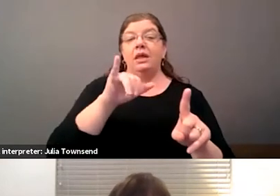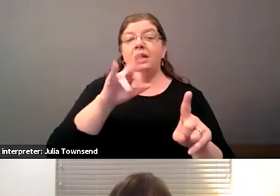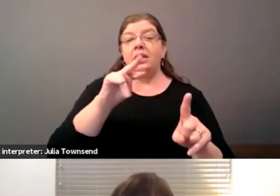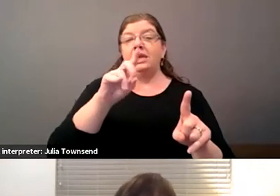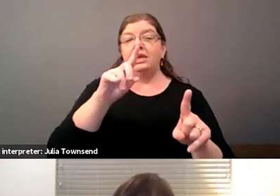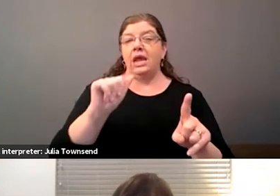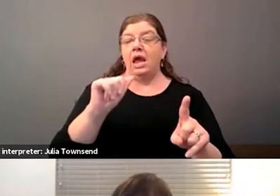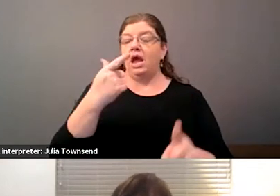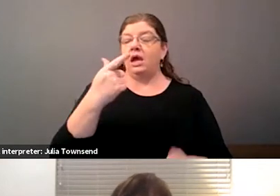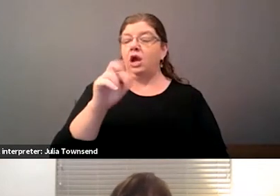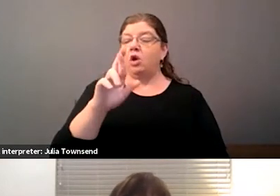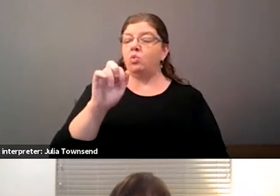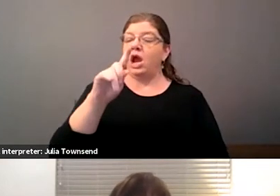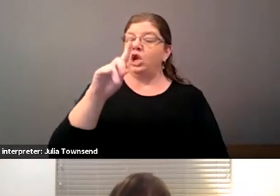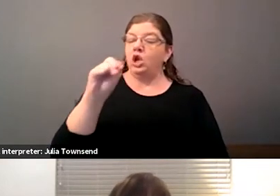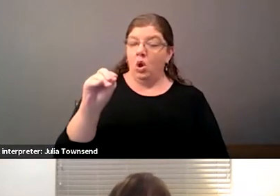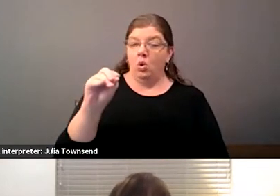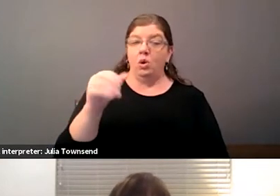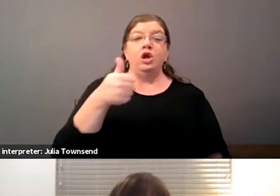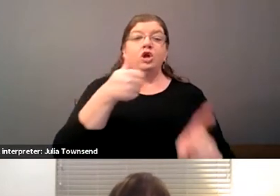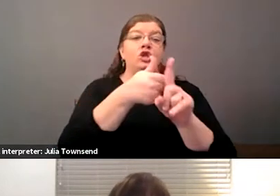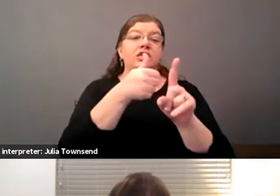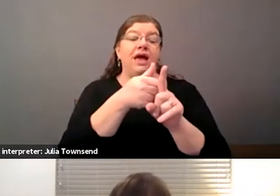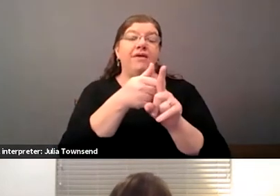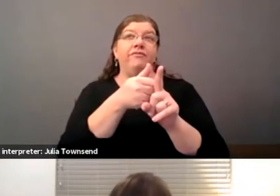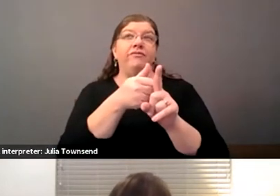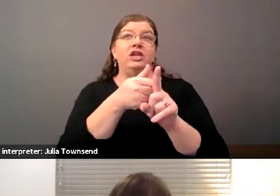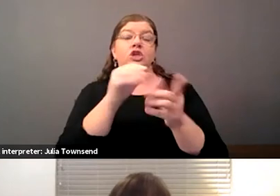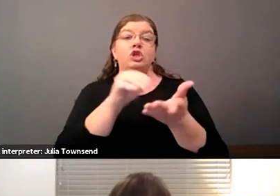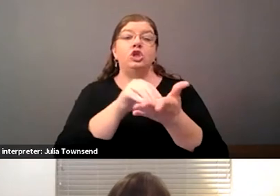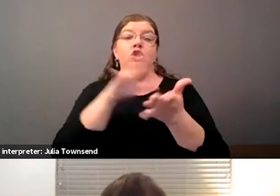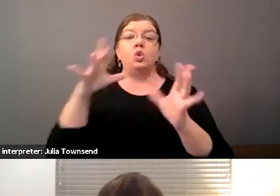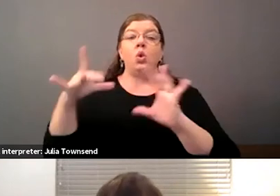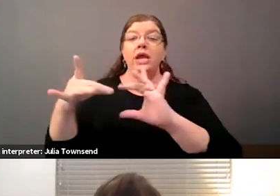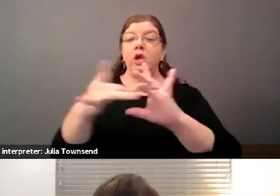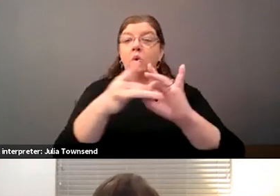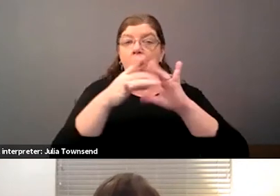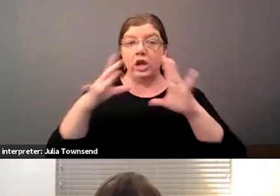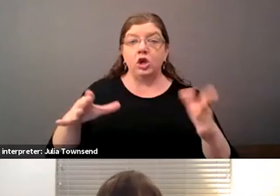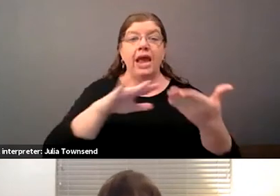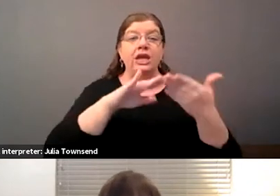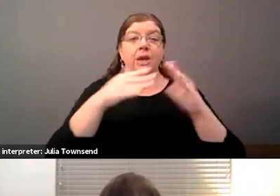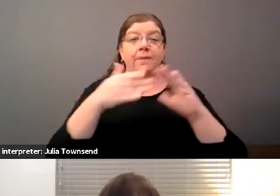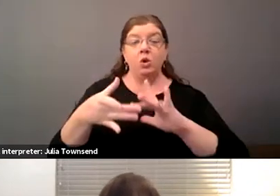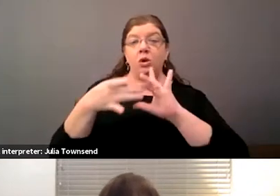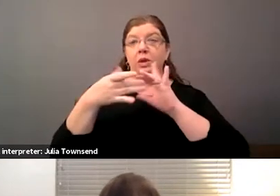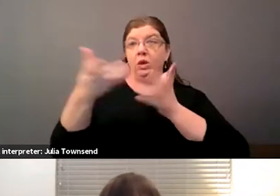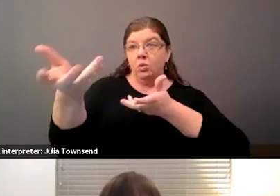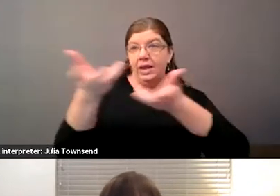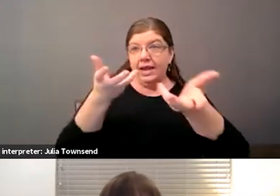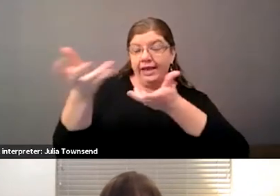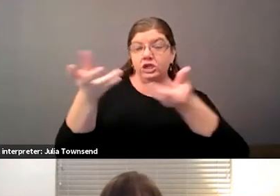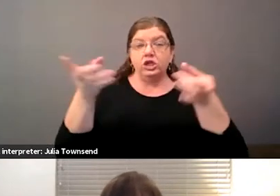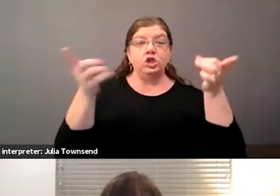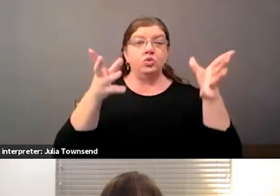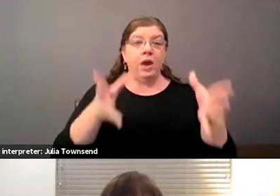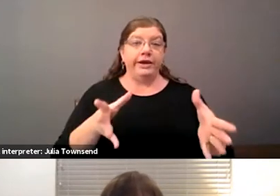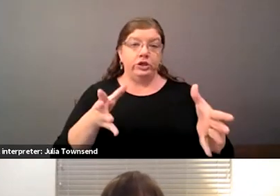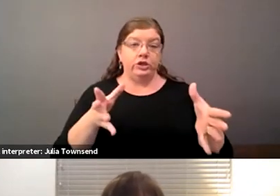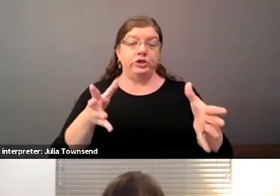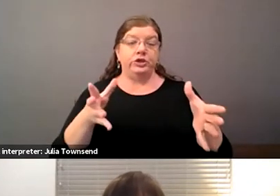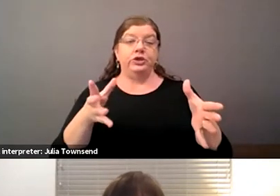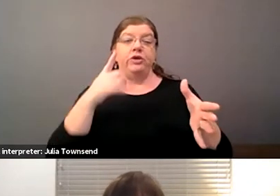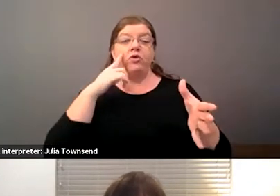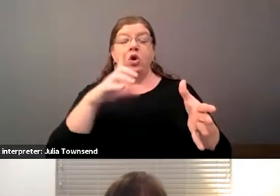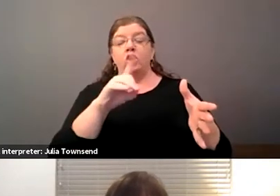garreno who is the student coordinator and community relations director at